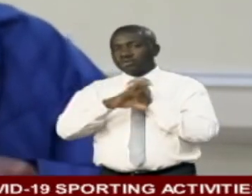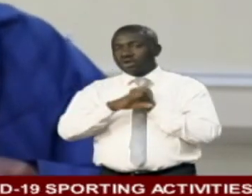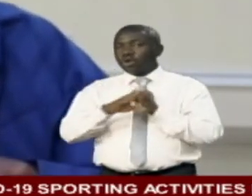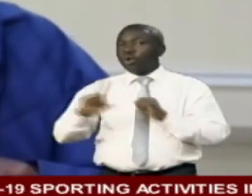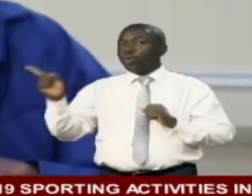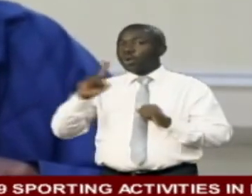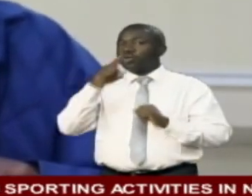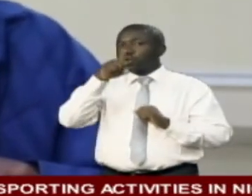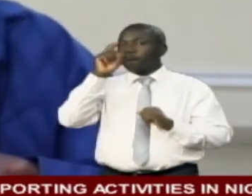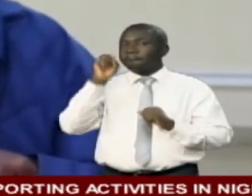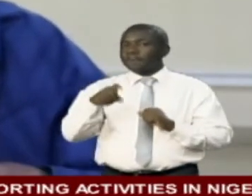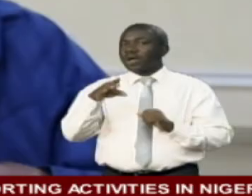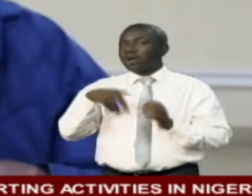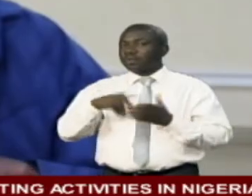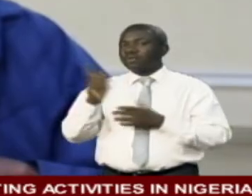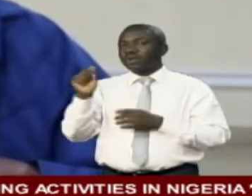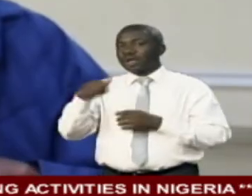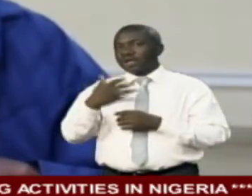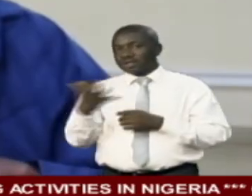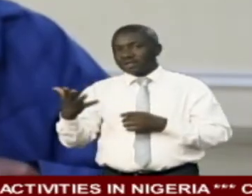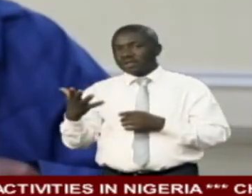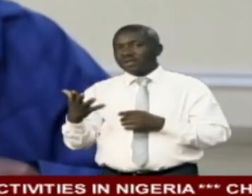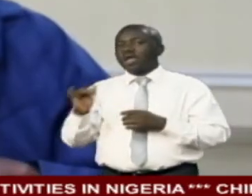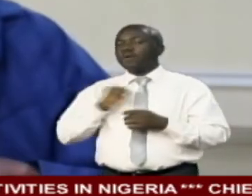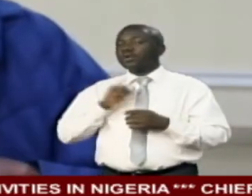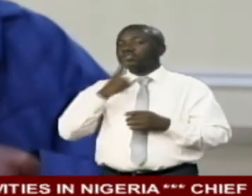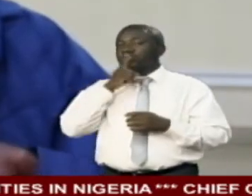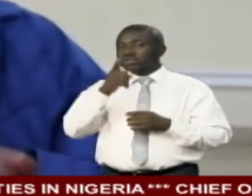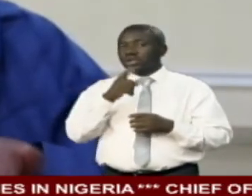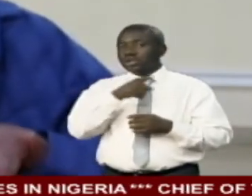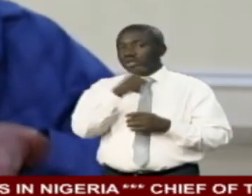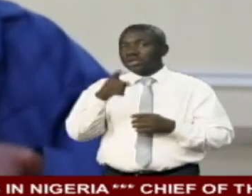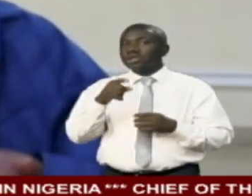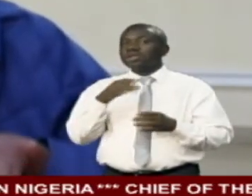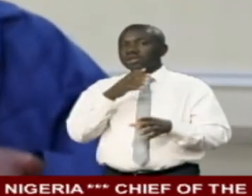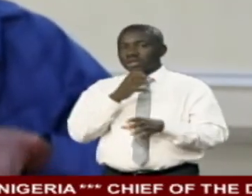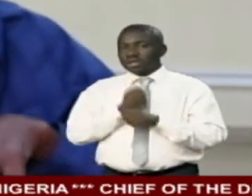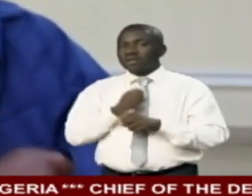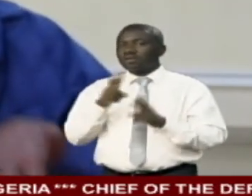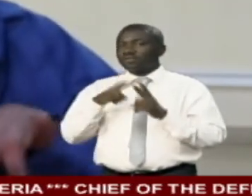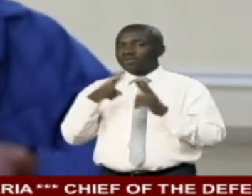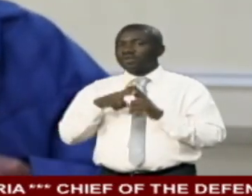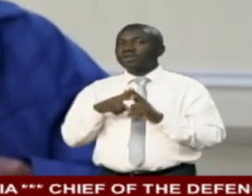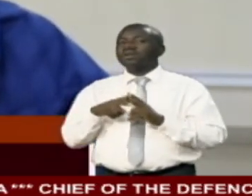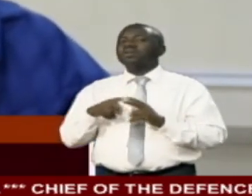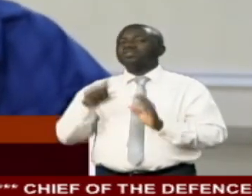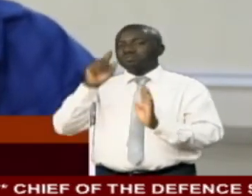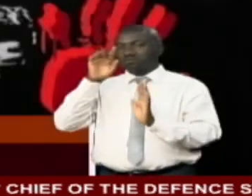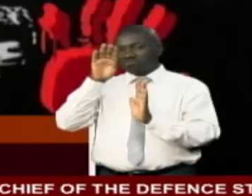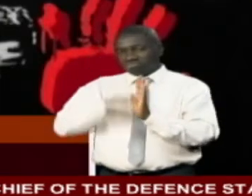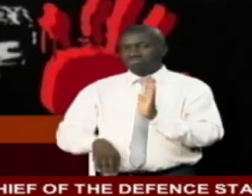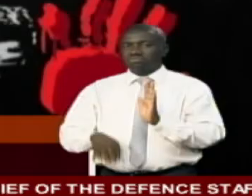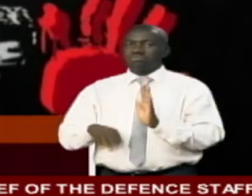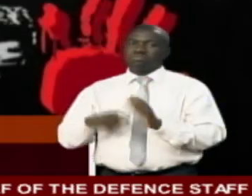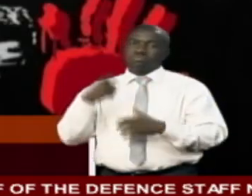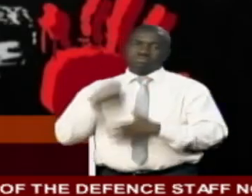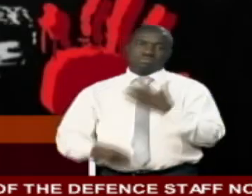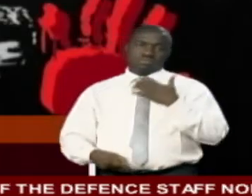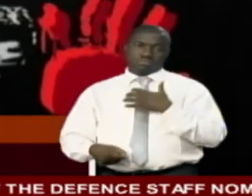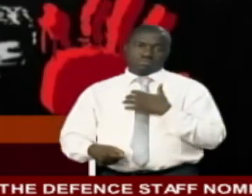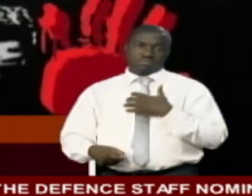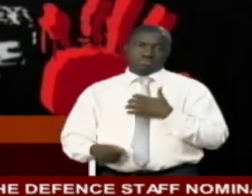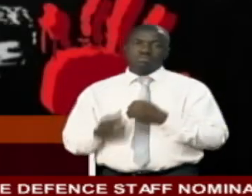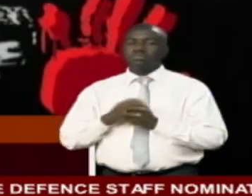for anything, I want to assure you that you will get a very, very generous discount. Rape, which is